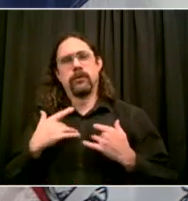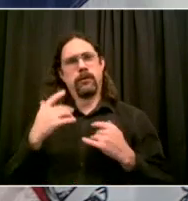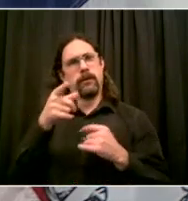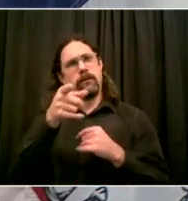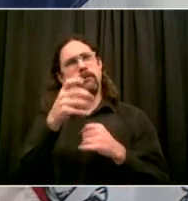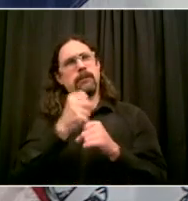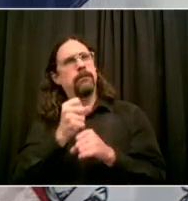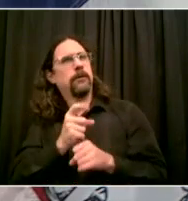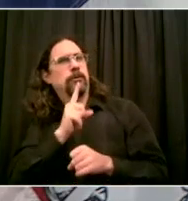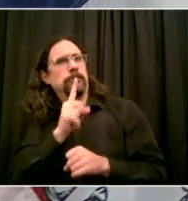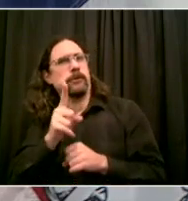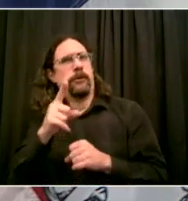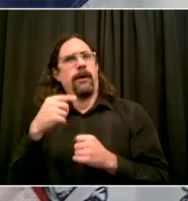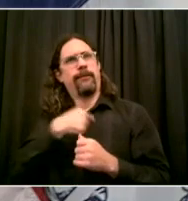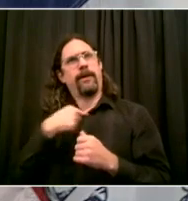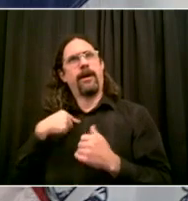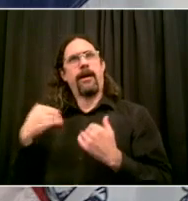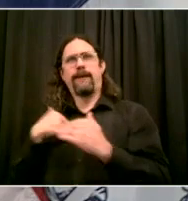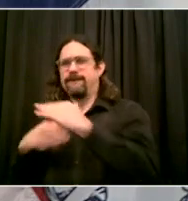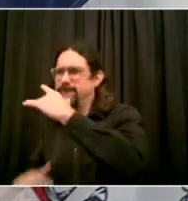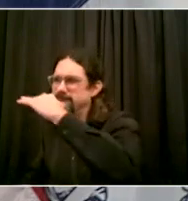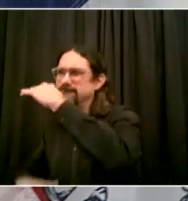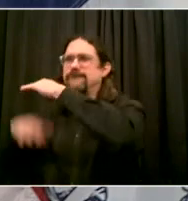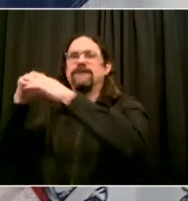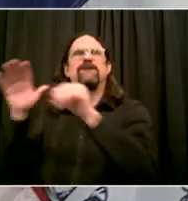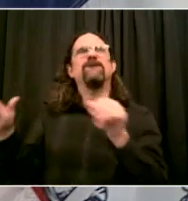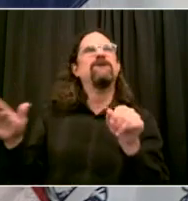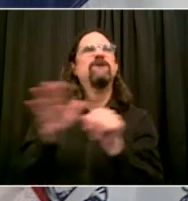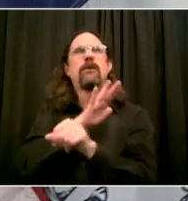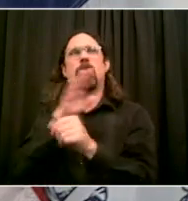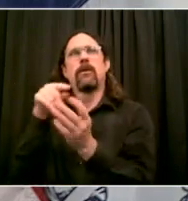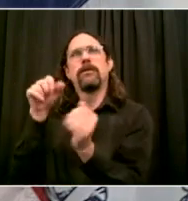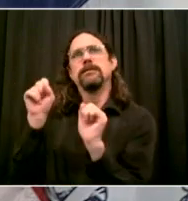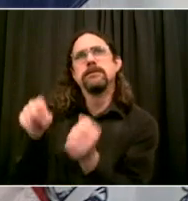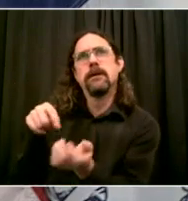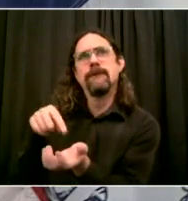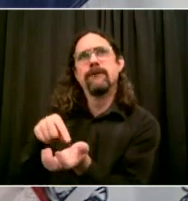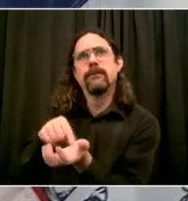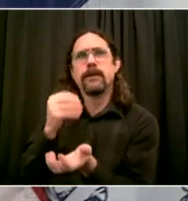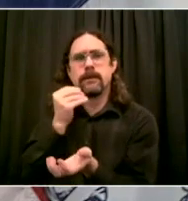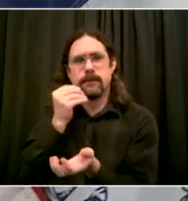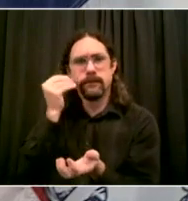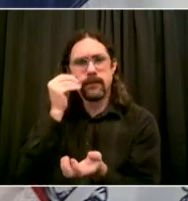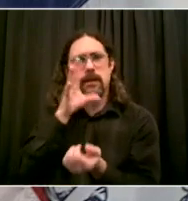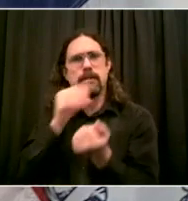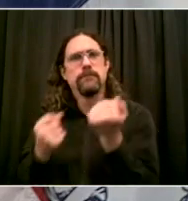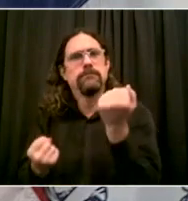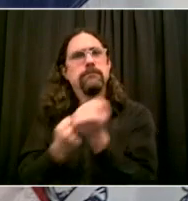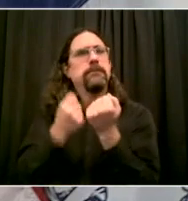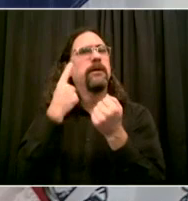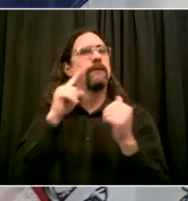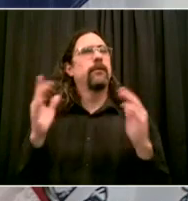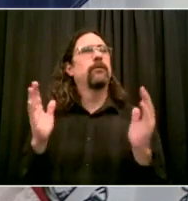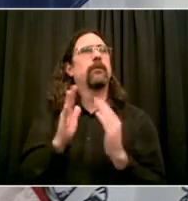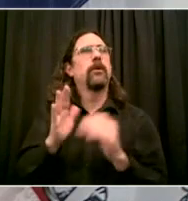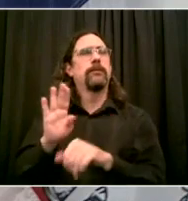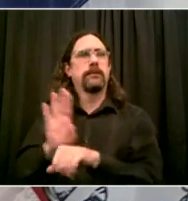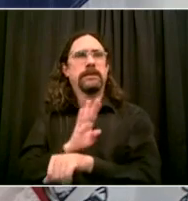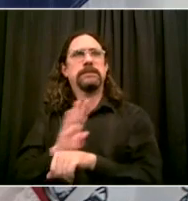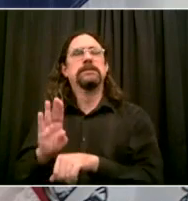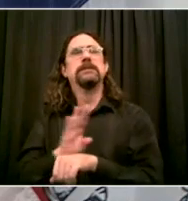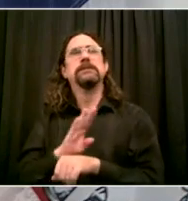in. Let me look at the latest on that, and I can give you a more coherent answer because I just haven't looked at that in a while. Go